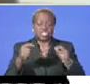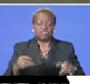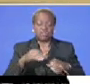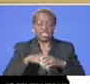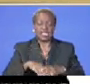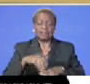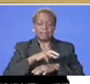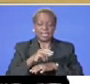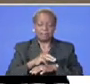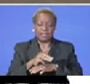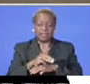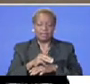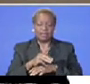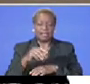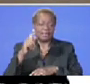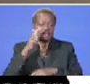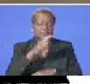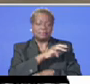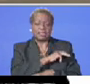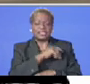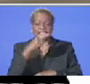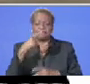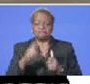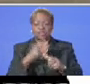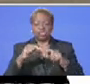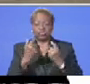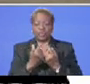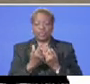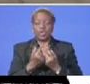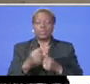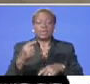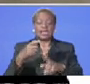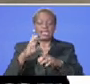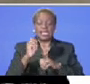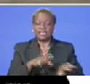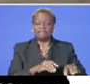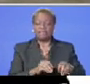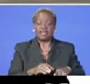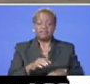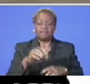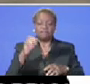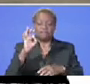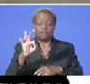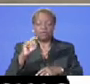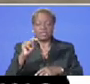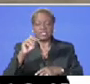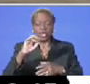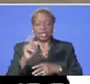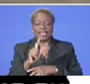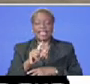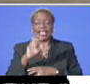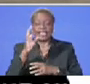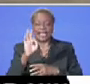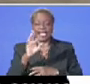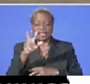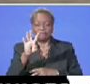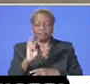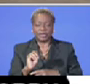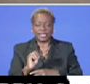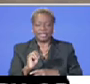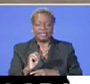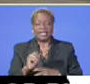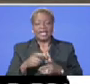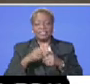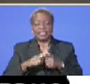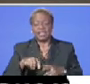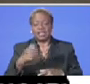says the first group of 83 will depart Fort Lauderdale at 9:40, followed by a second group of 117